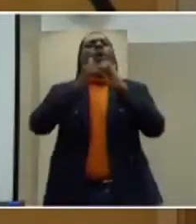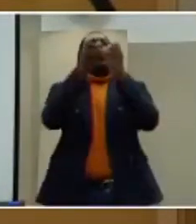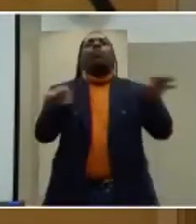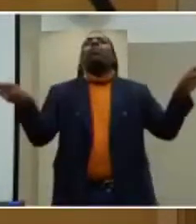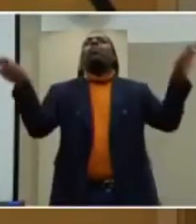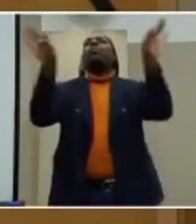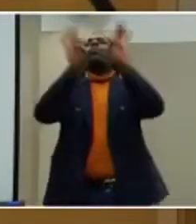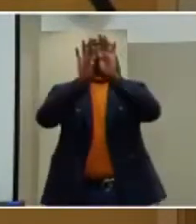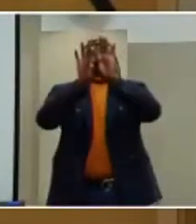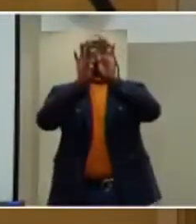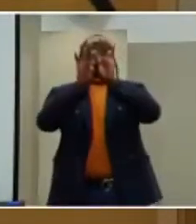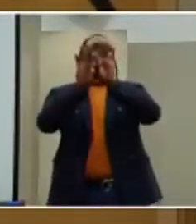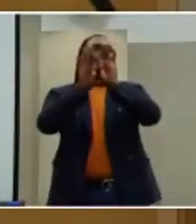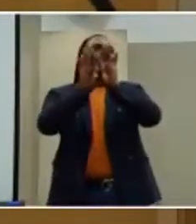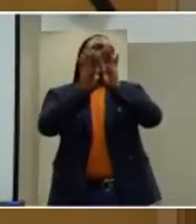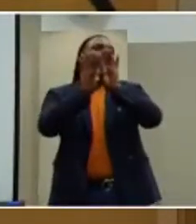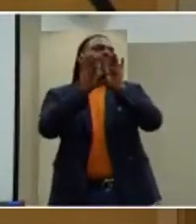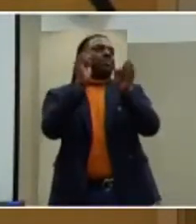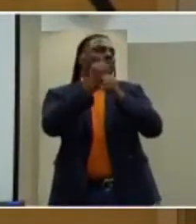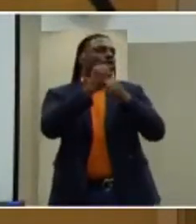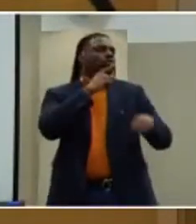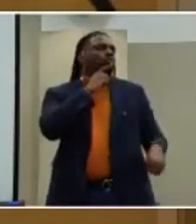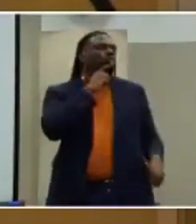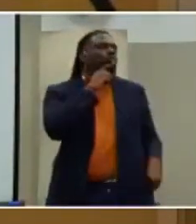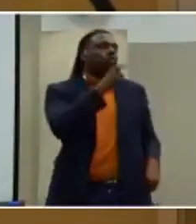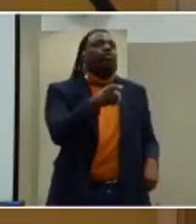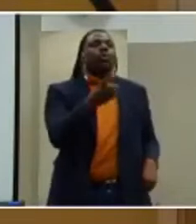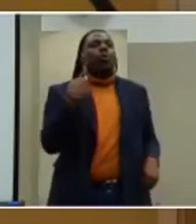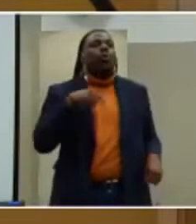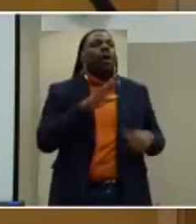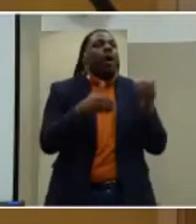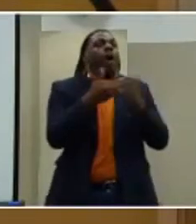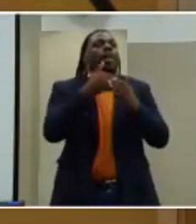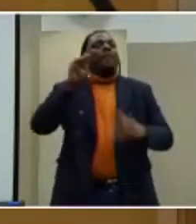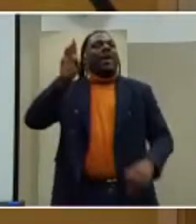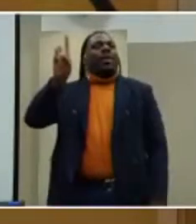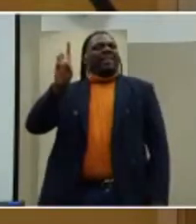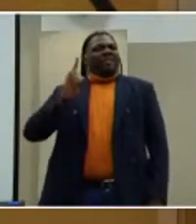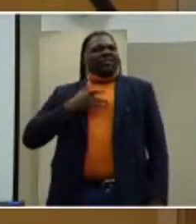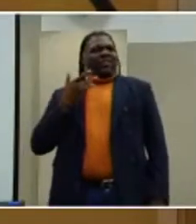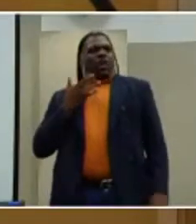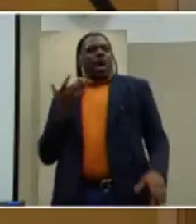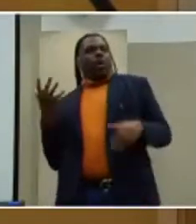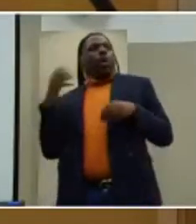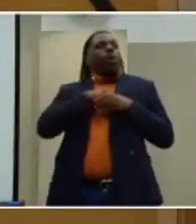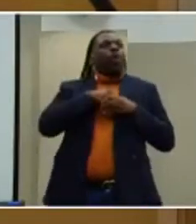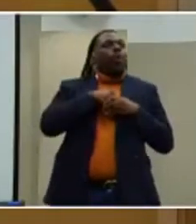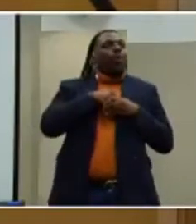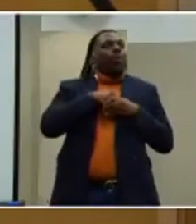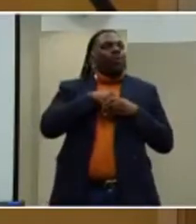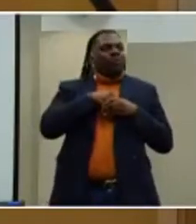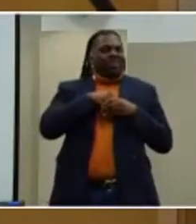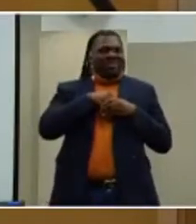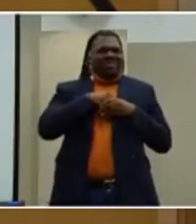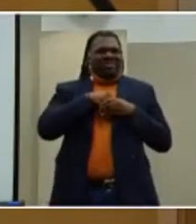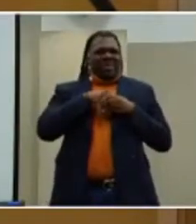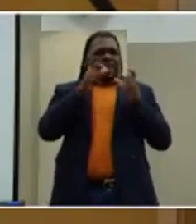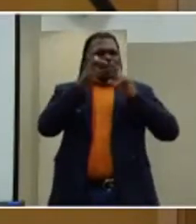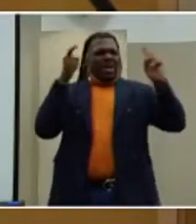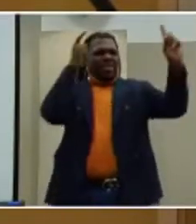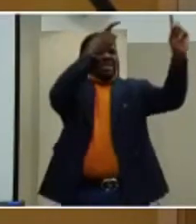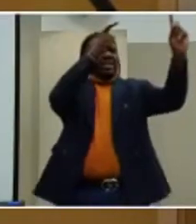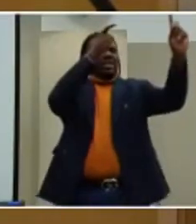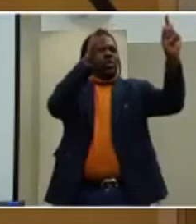important making sure everyone in the state of Maryland feels inclusive. The biggest mission of the